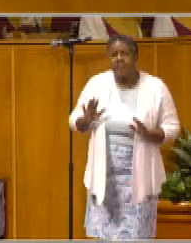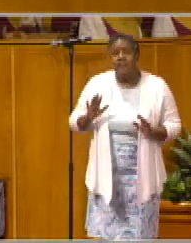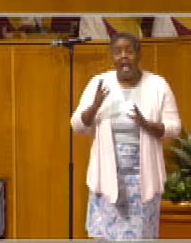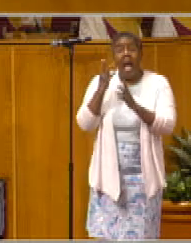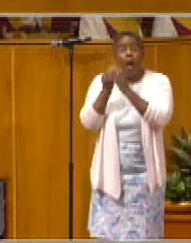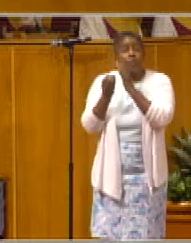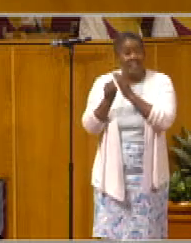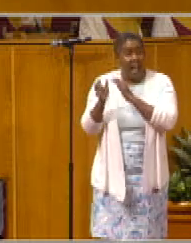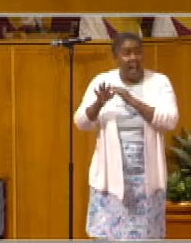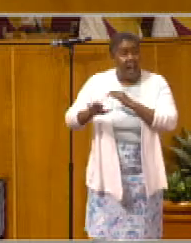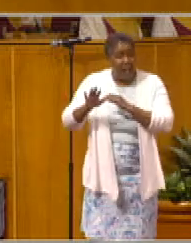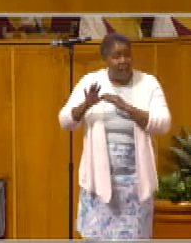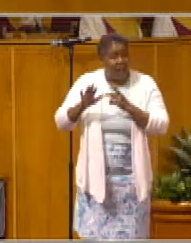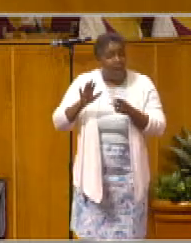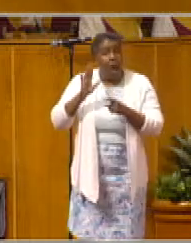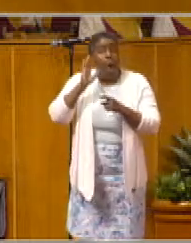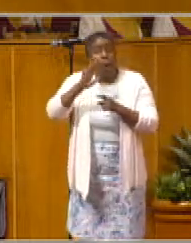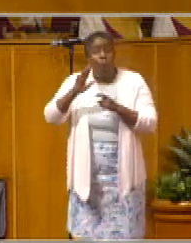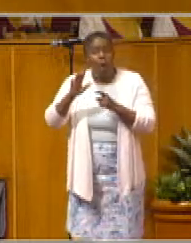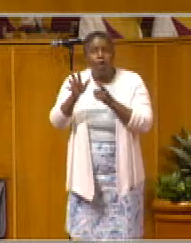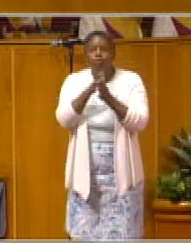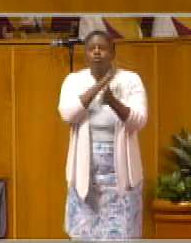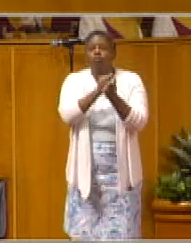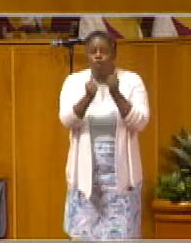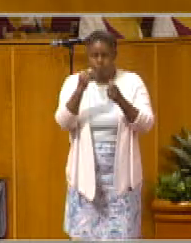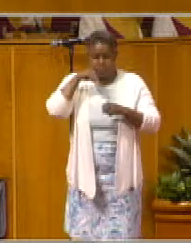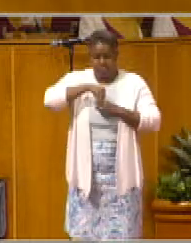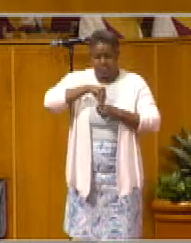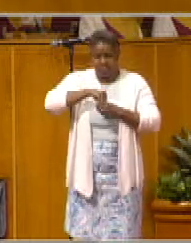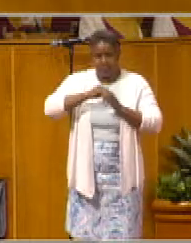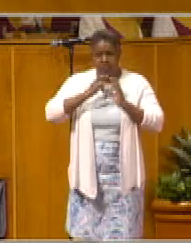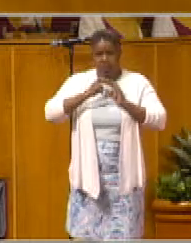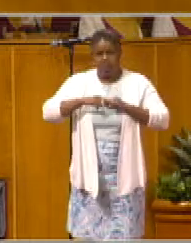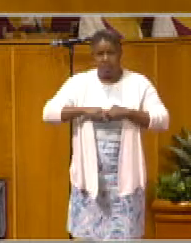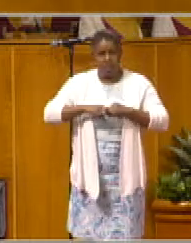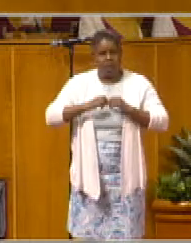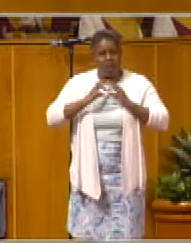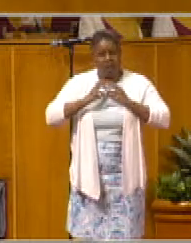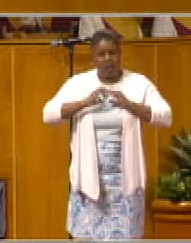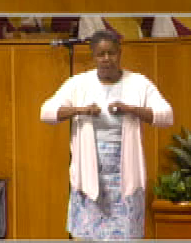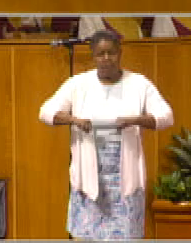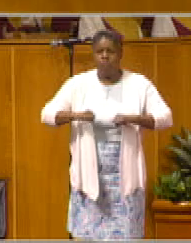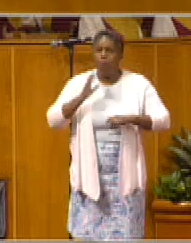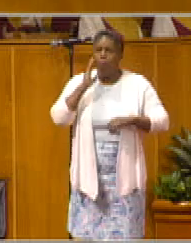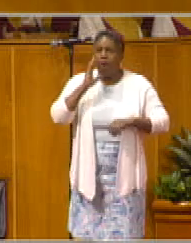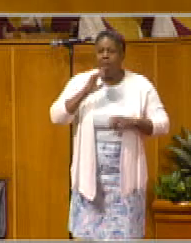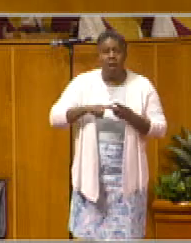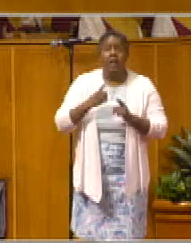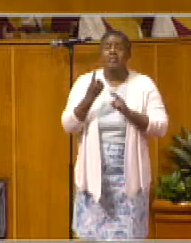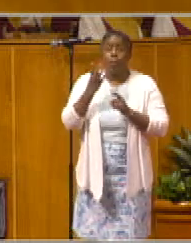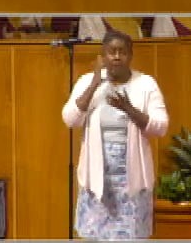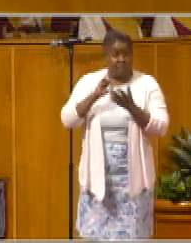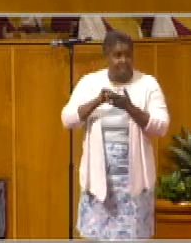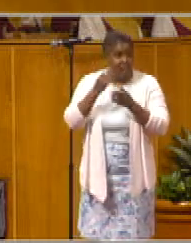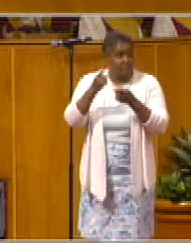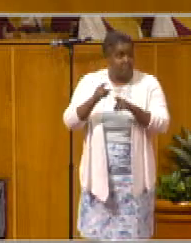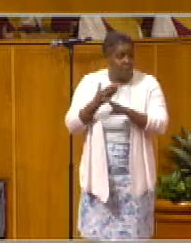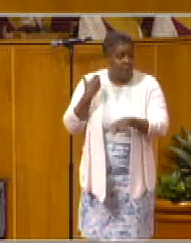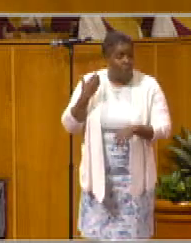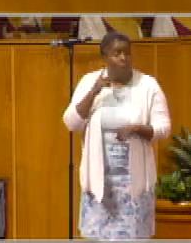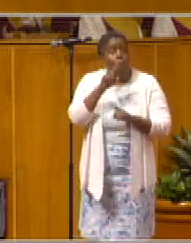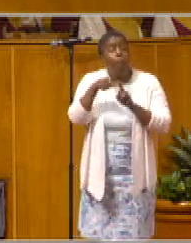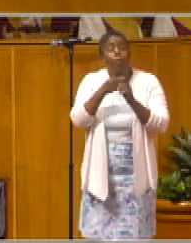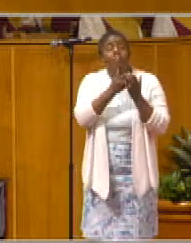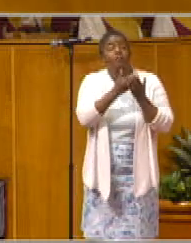the outside will destroy you from the inside. Yeah, somebody been there. When the ship's